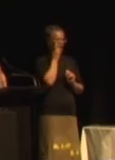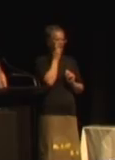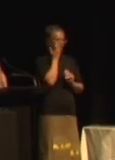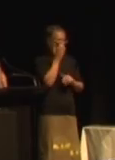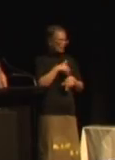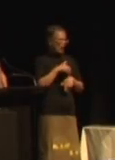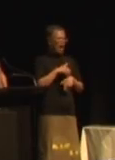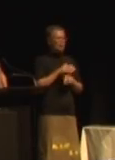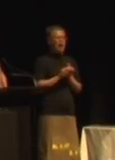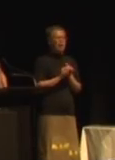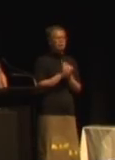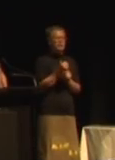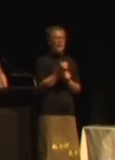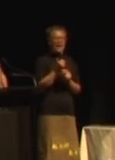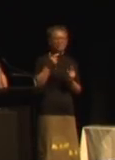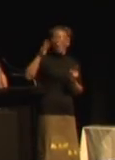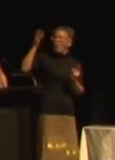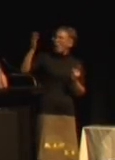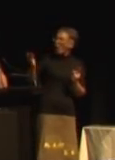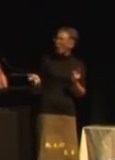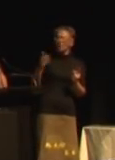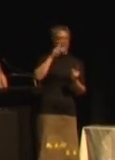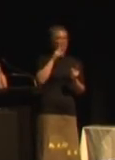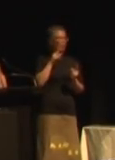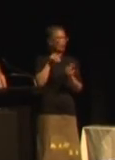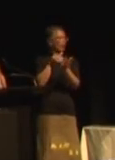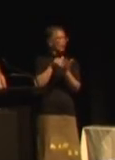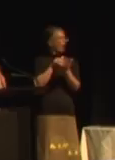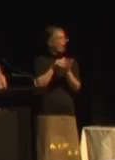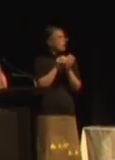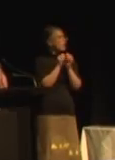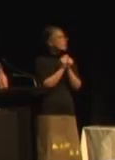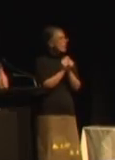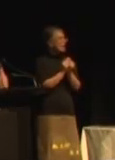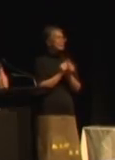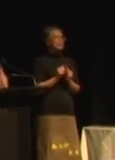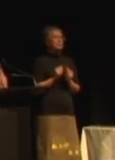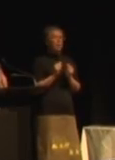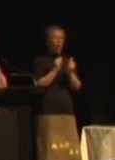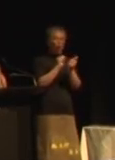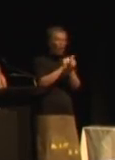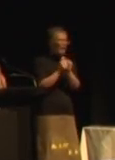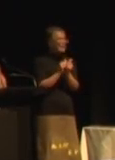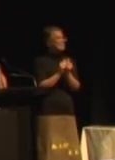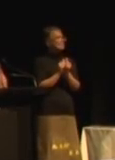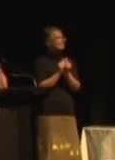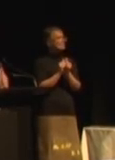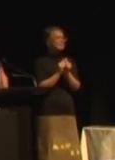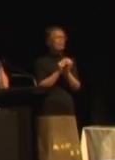I appreciate the generosity that all of these people have extended me. These people are friends, colleagues,